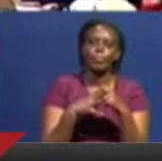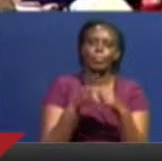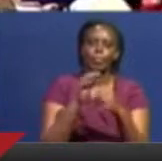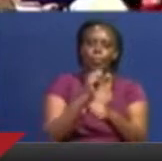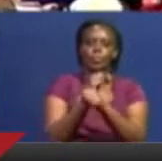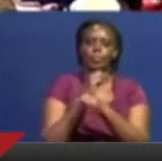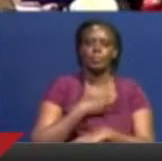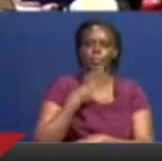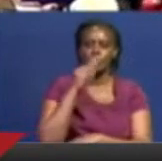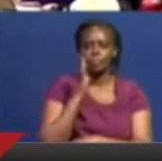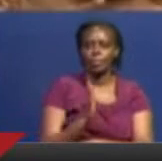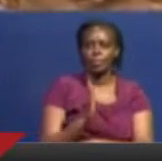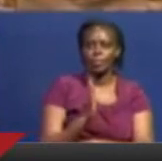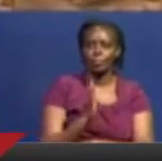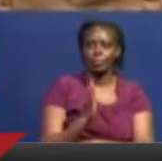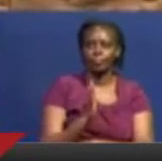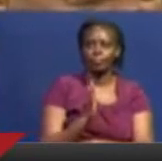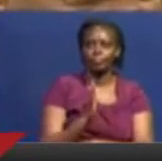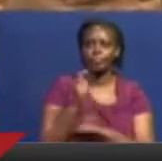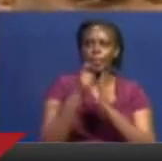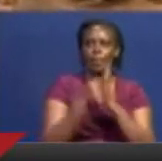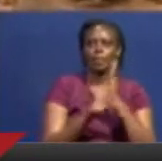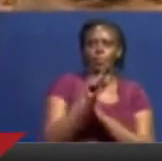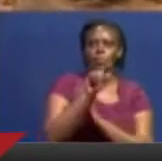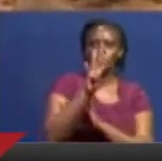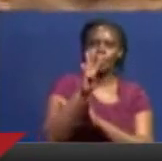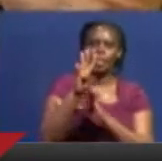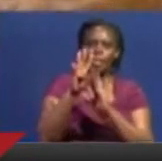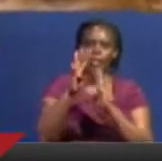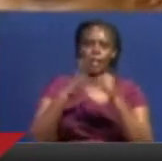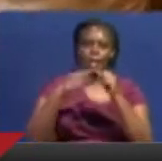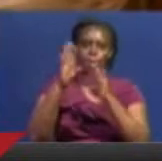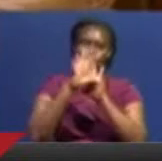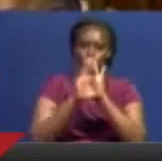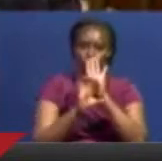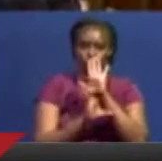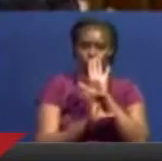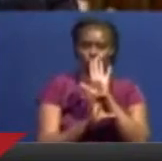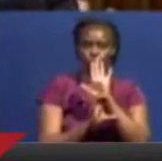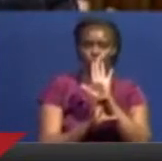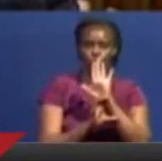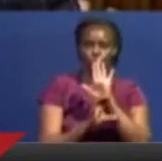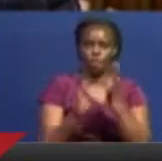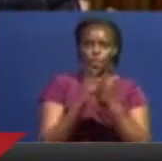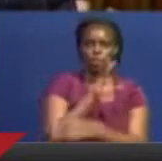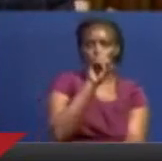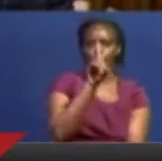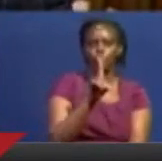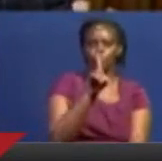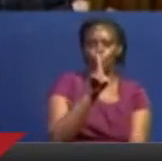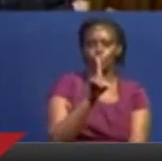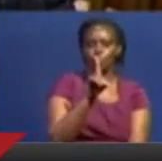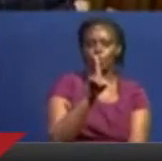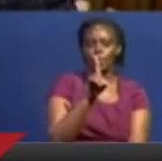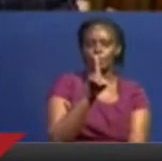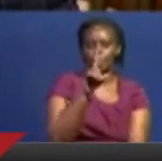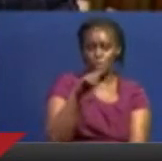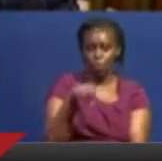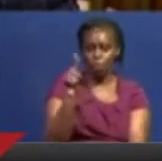protect me, Mr. Speaker. Go on, I'm listening. Article 149 of our Constitution, Section 1, as you have